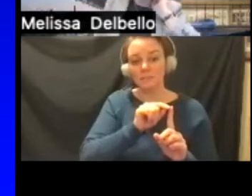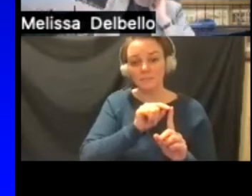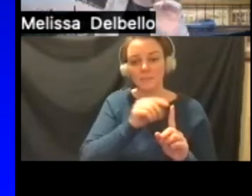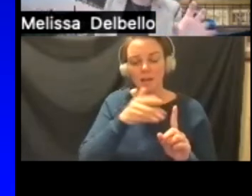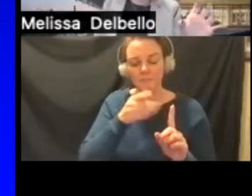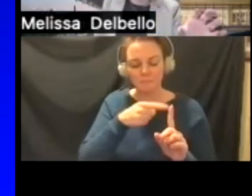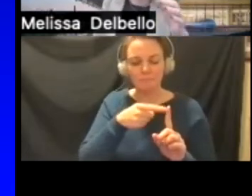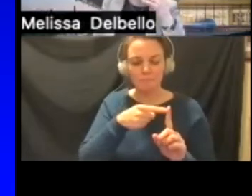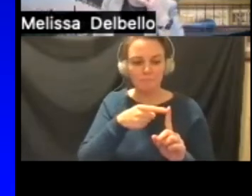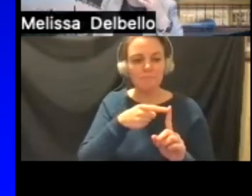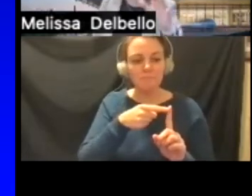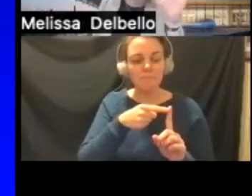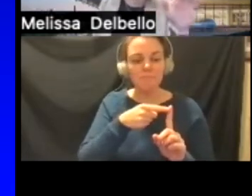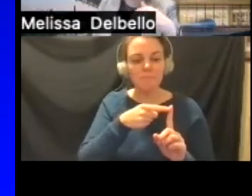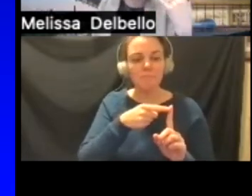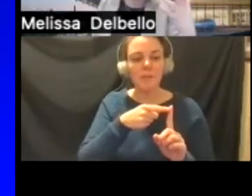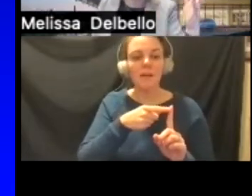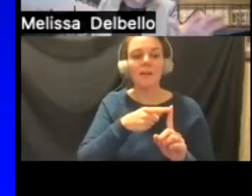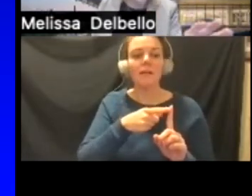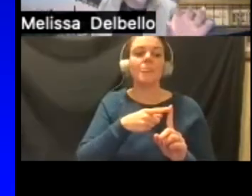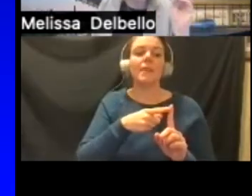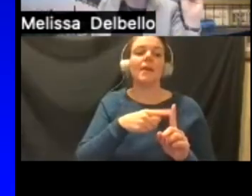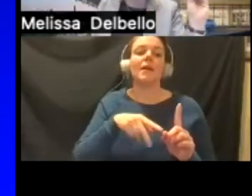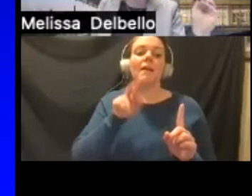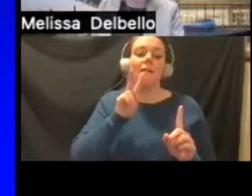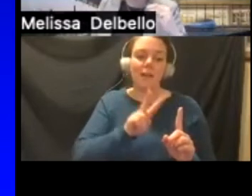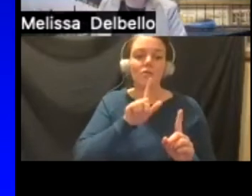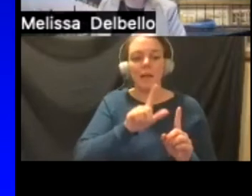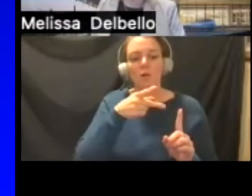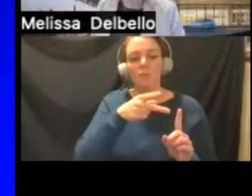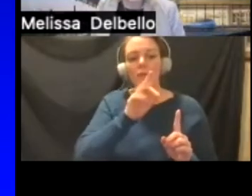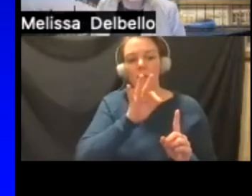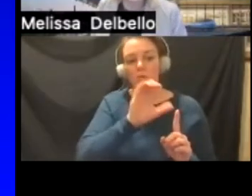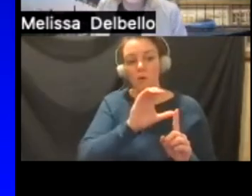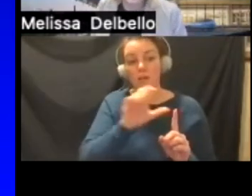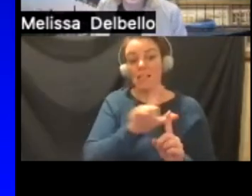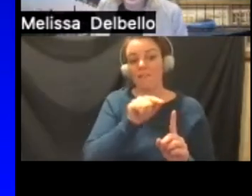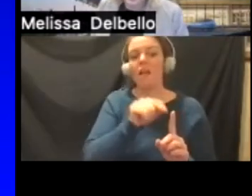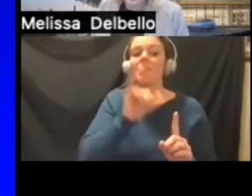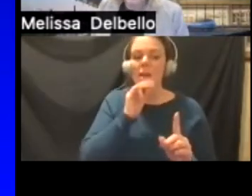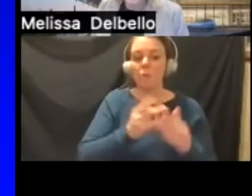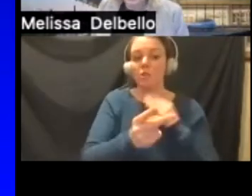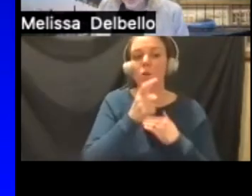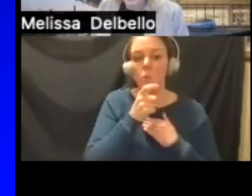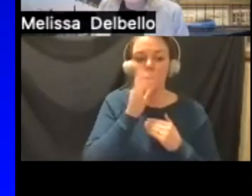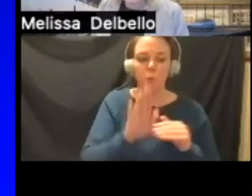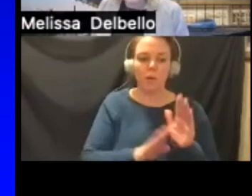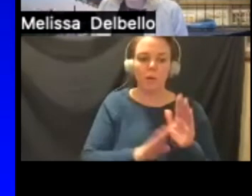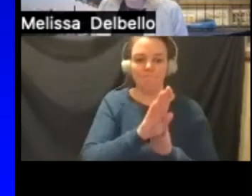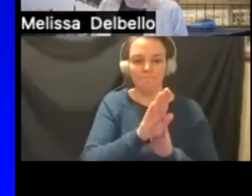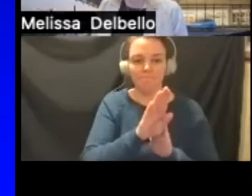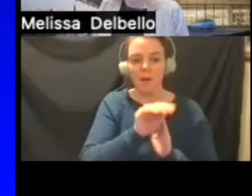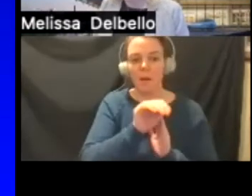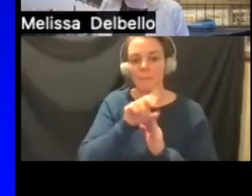ventricular prefrontal cortex, ventrolateral prefrontal cortex predicts who's going to go on to develop a